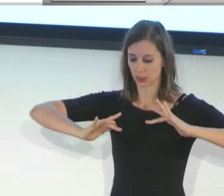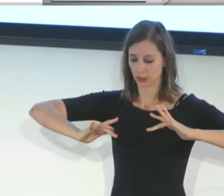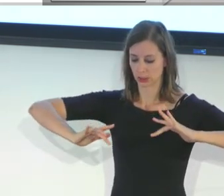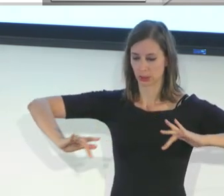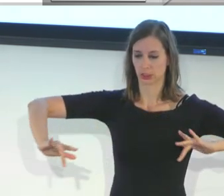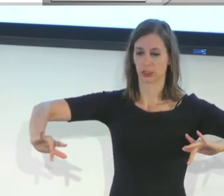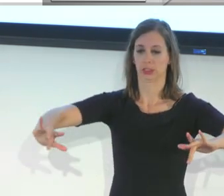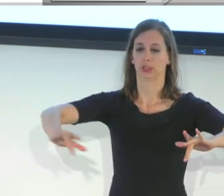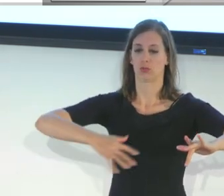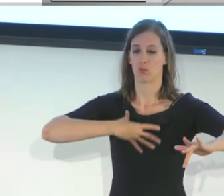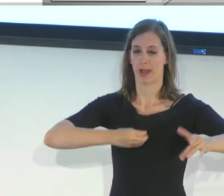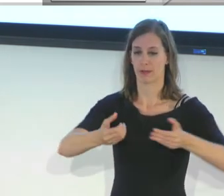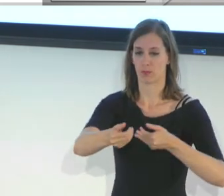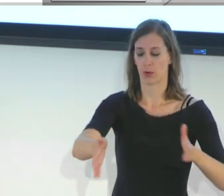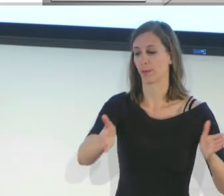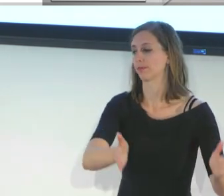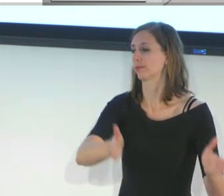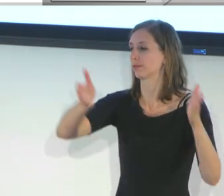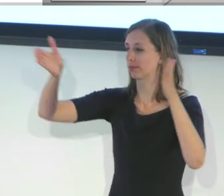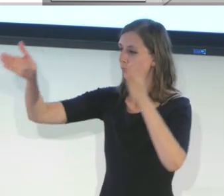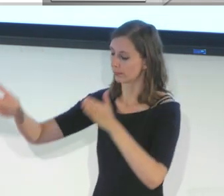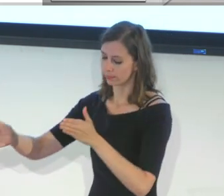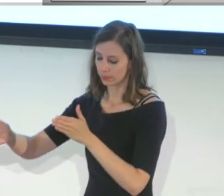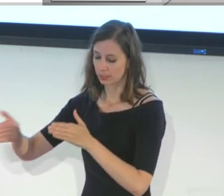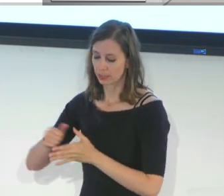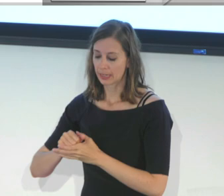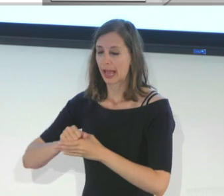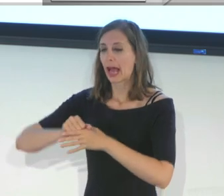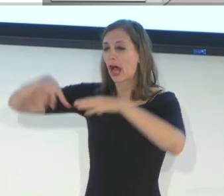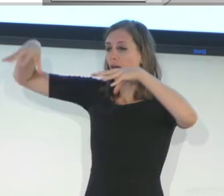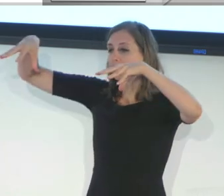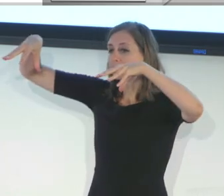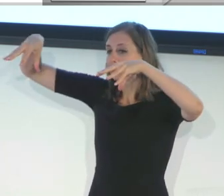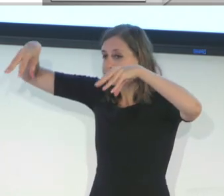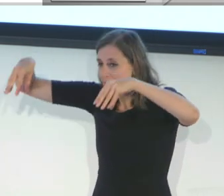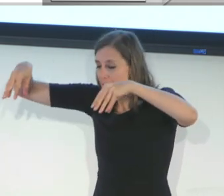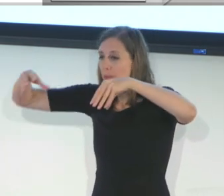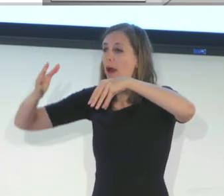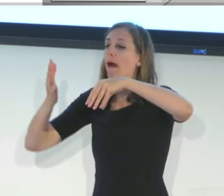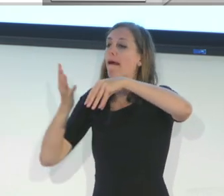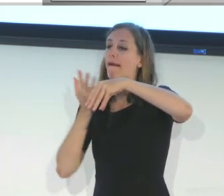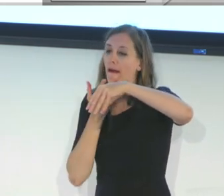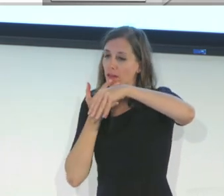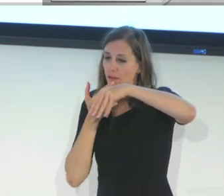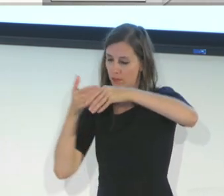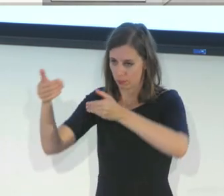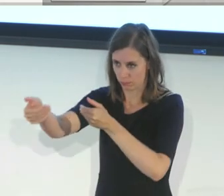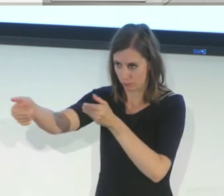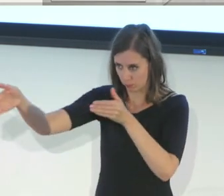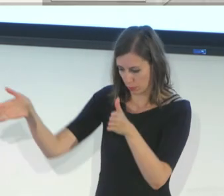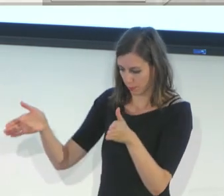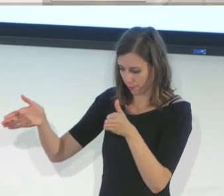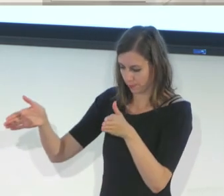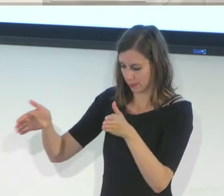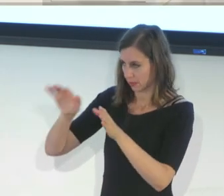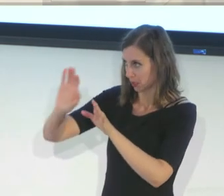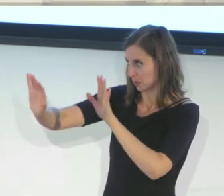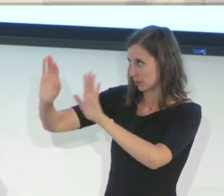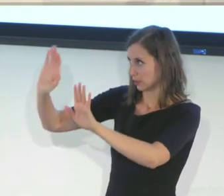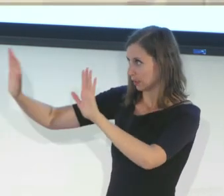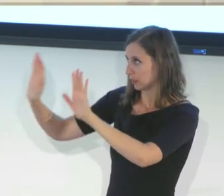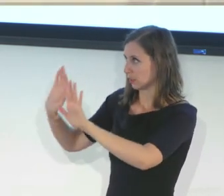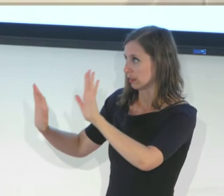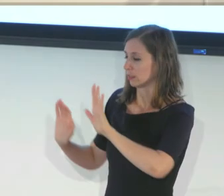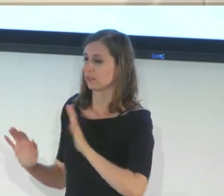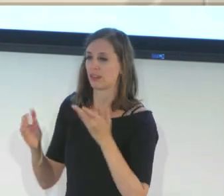the other side, there's a dim, colorful room. The gallery has much more ambient